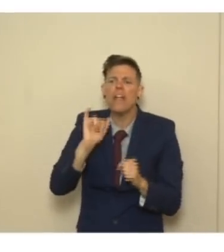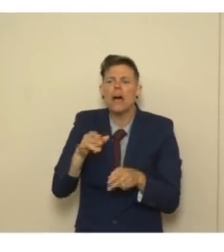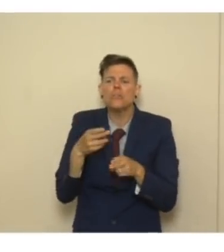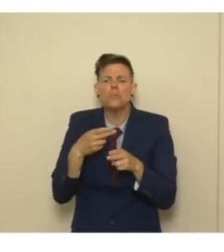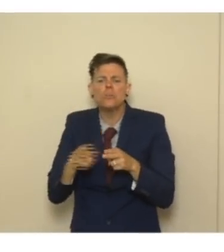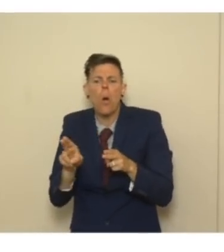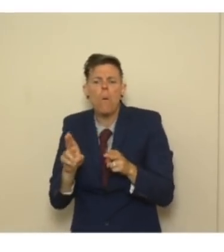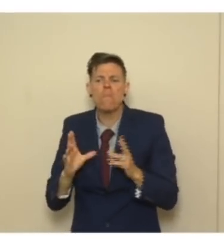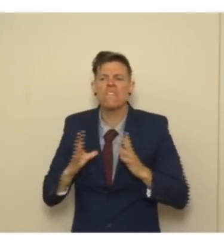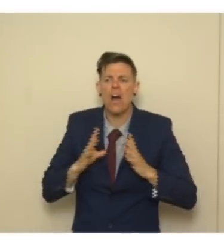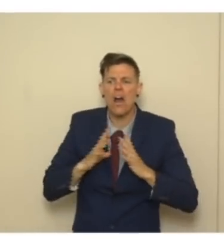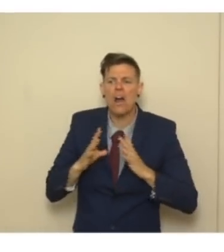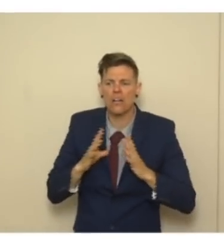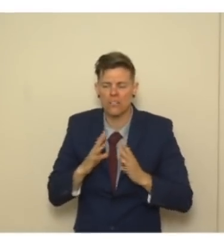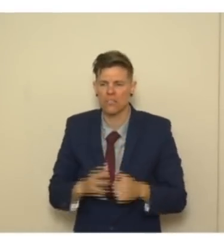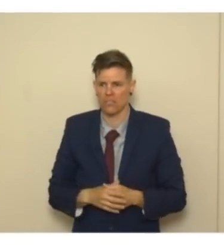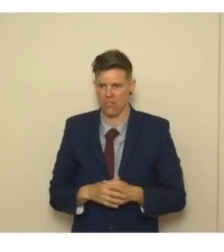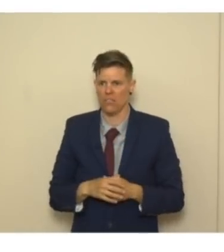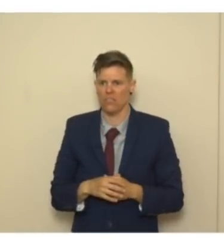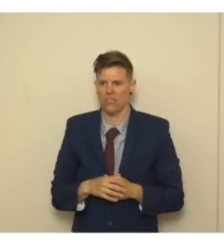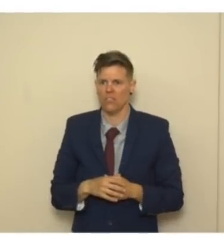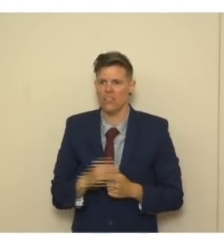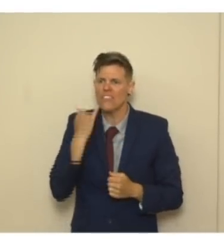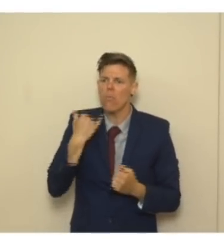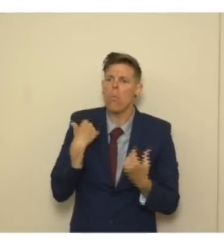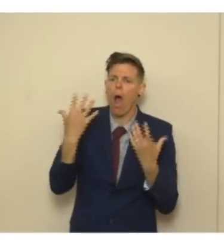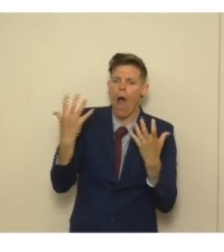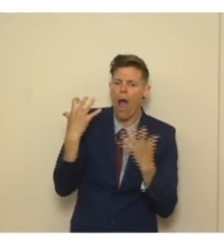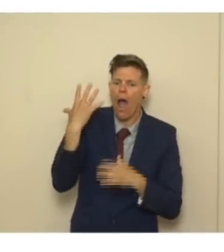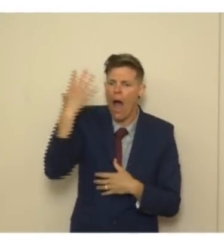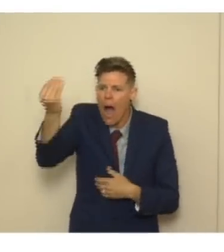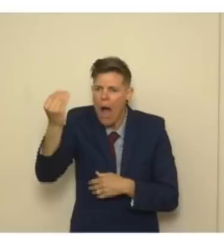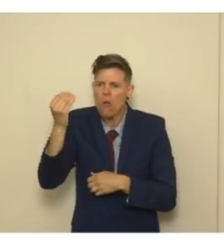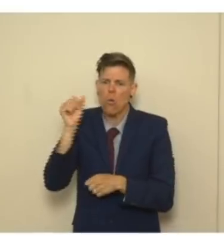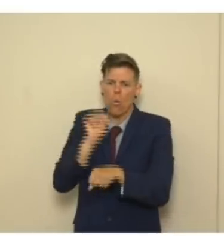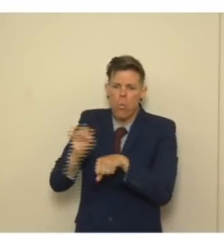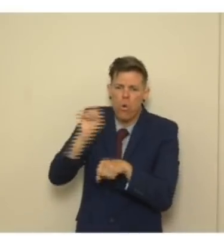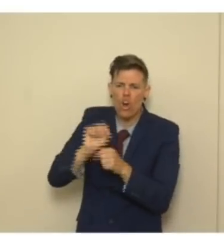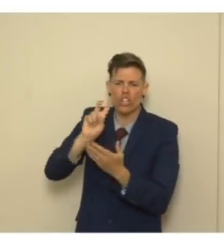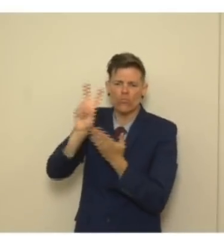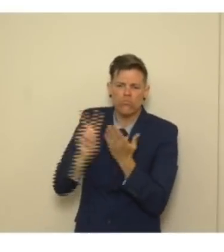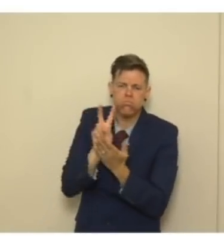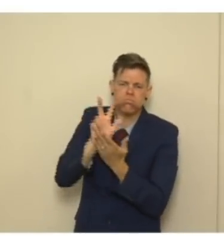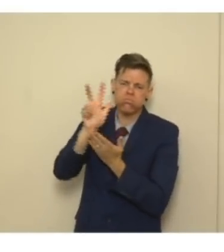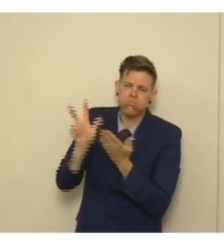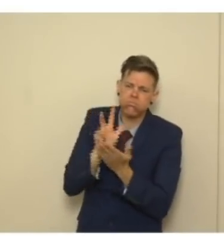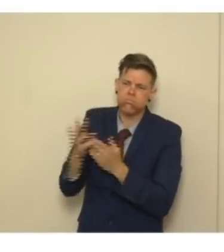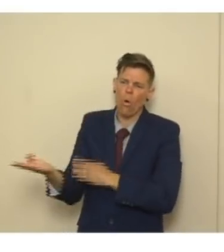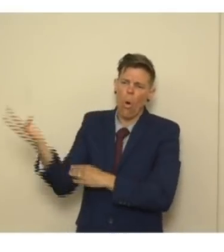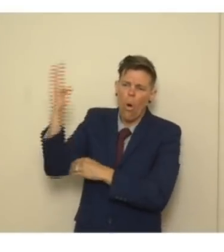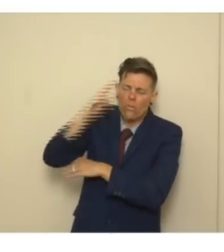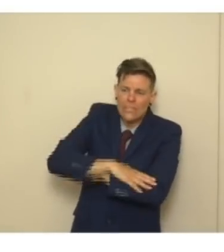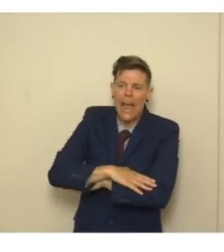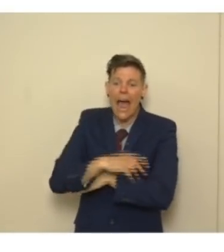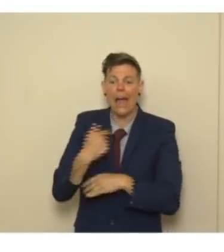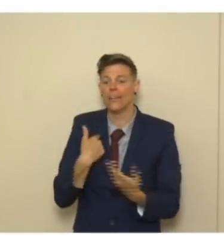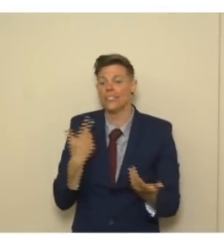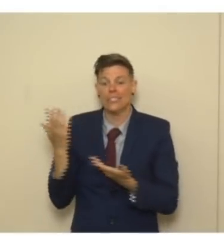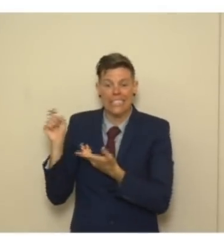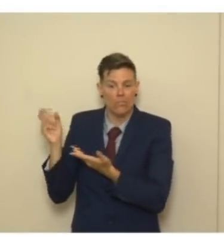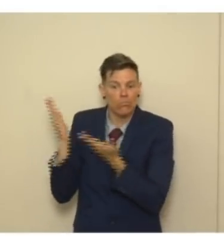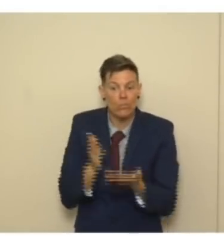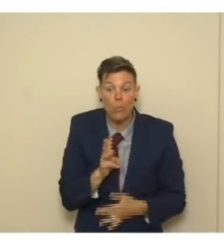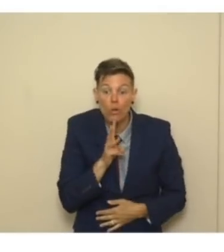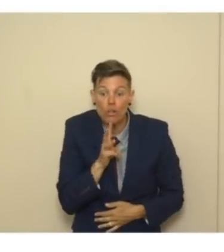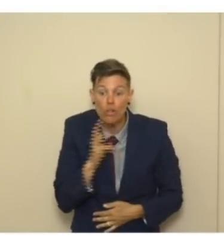bottle. I want to make sure I've got a recent coat of sunscreen. I want to make sure I'm paying attention and I'm well hydrated. If I'm going to work